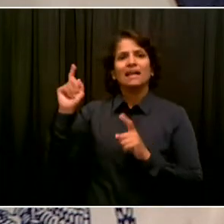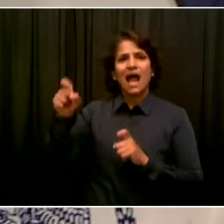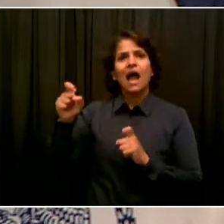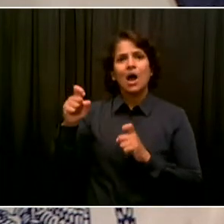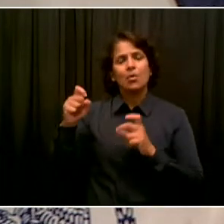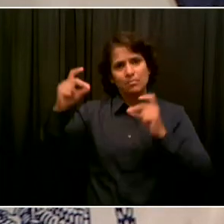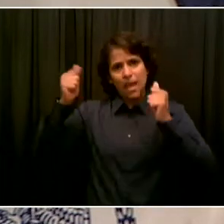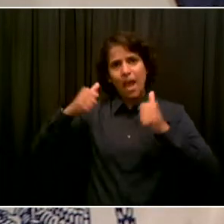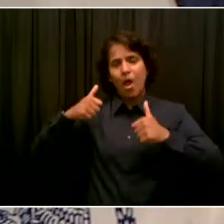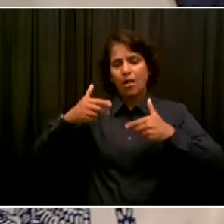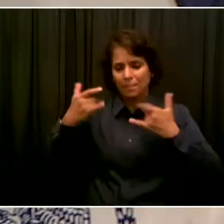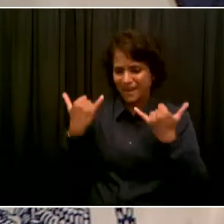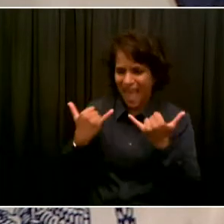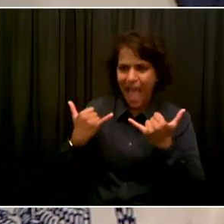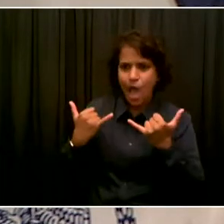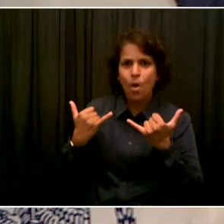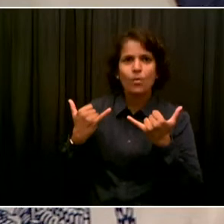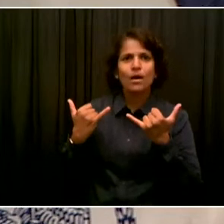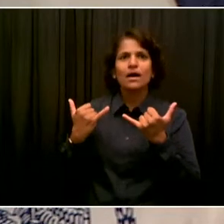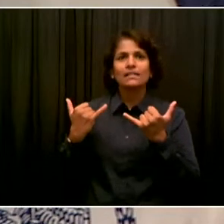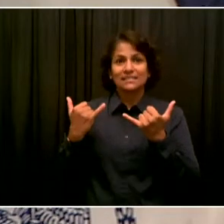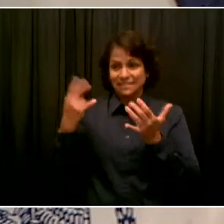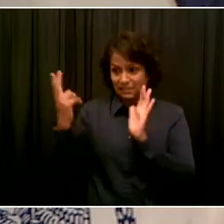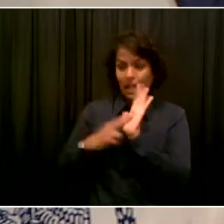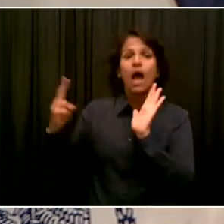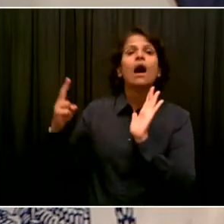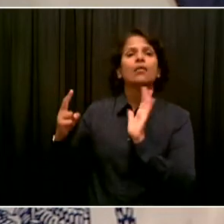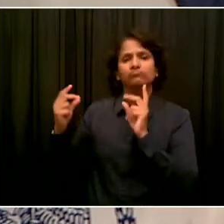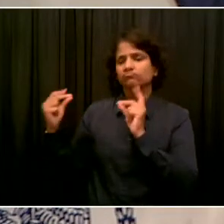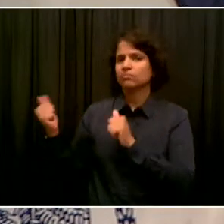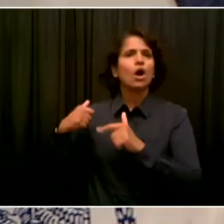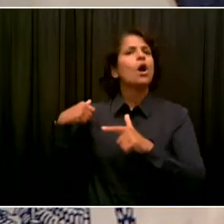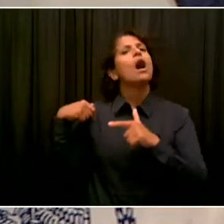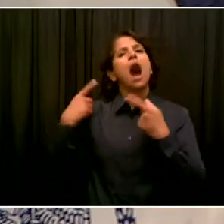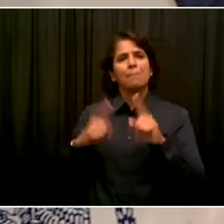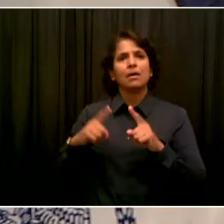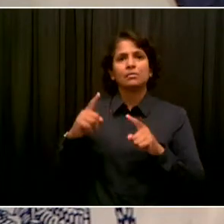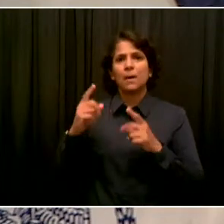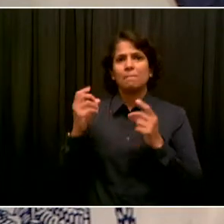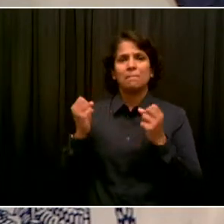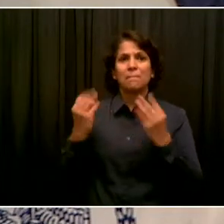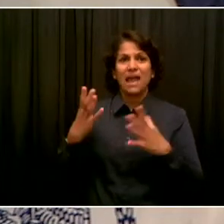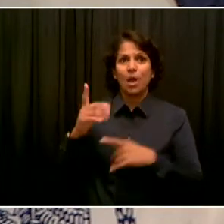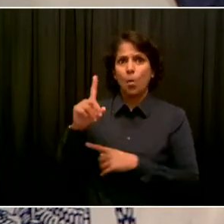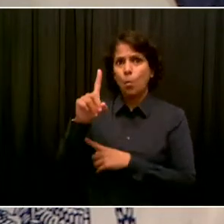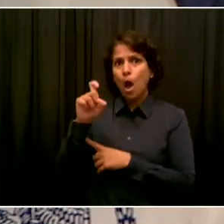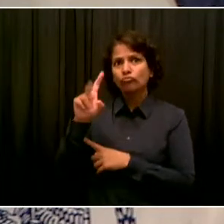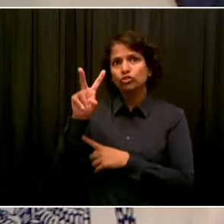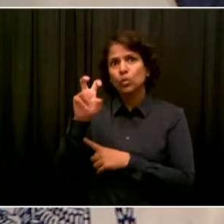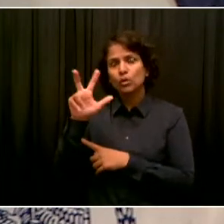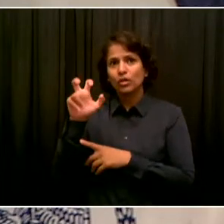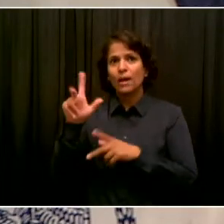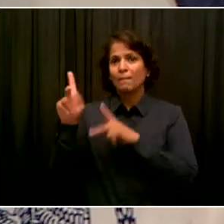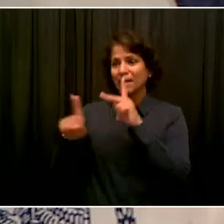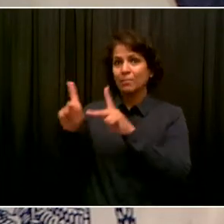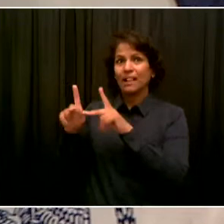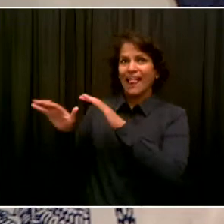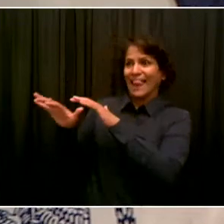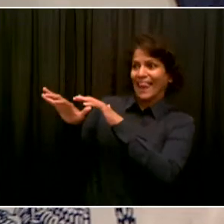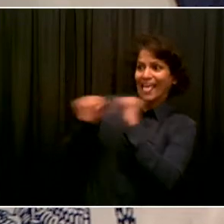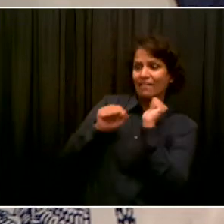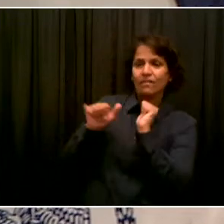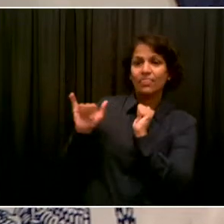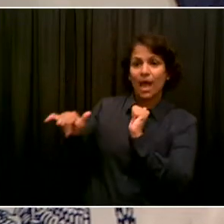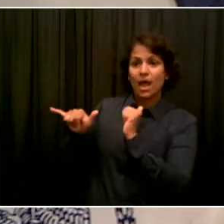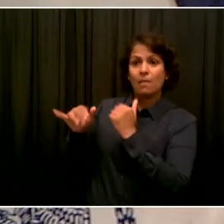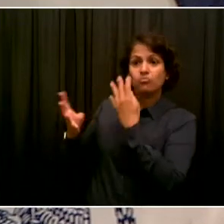in short order to get hundreds of people out of Rikers. Remember, a lot of folks, there's two